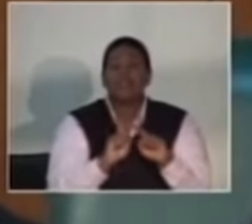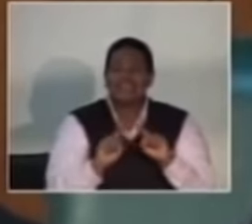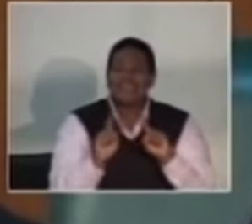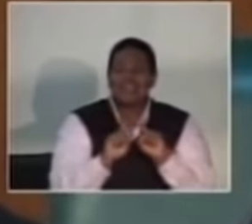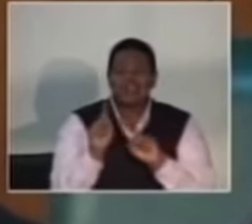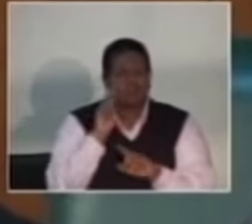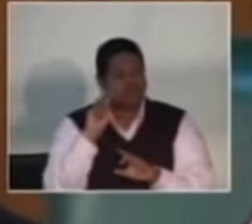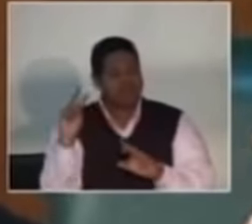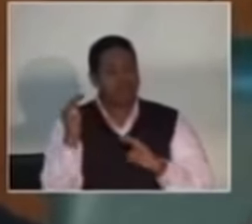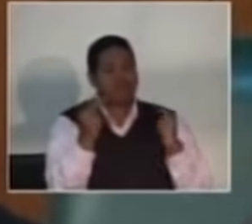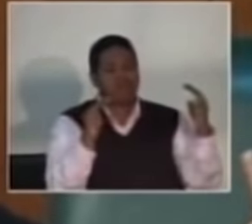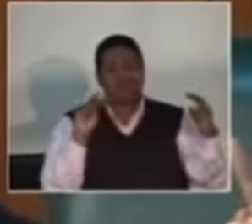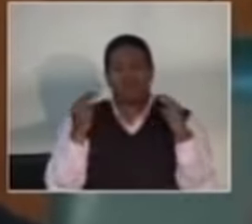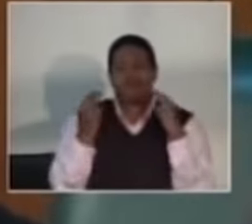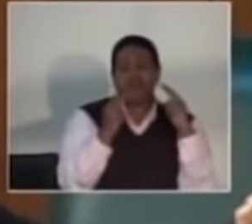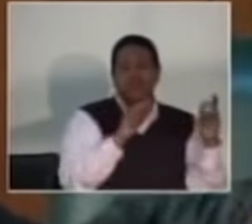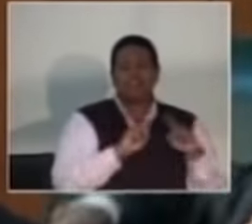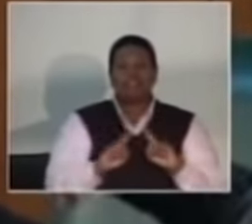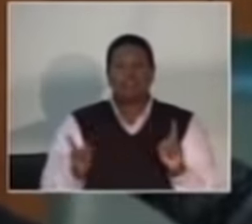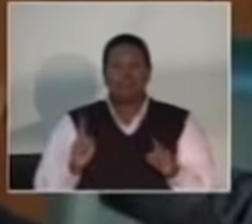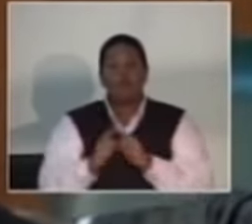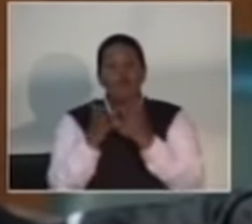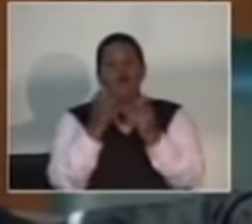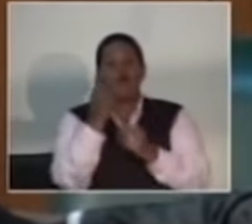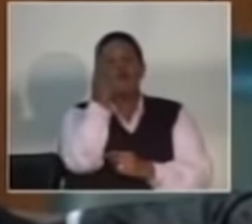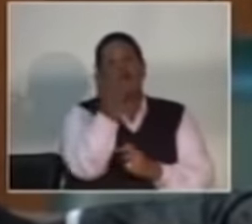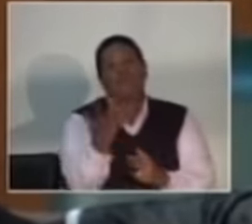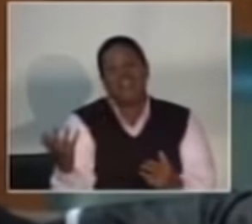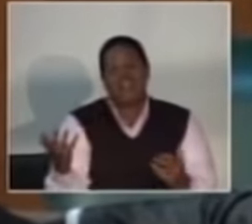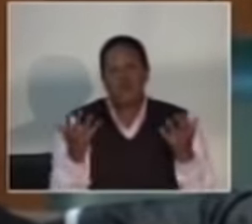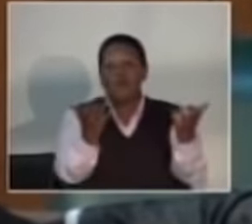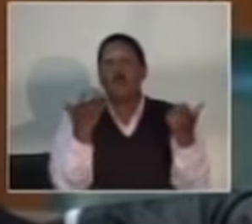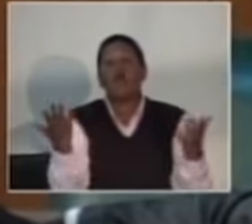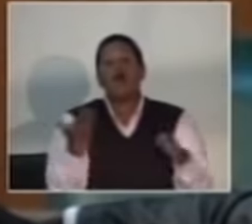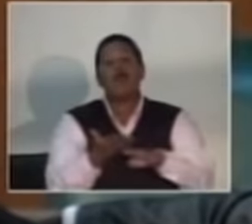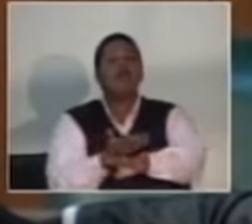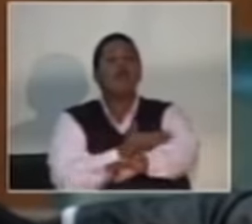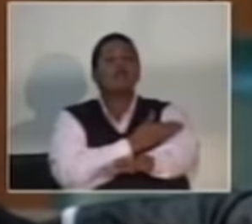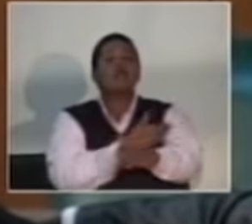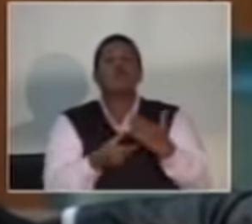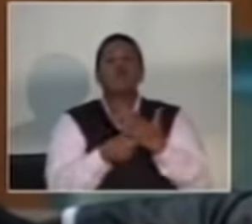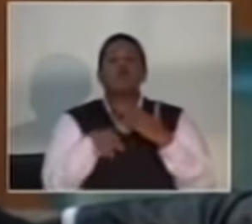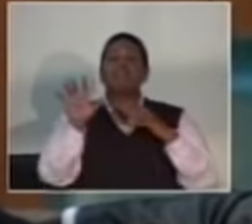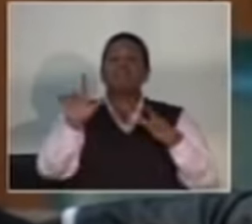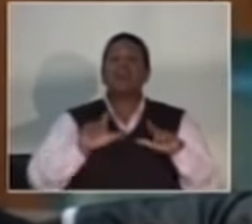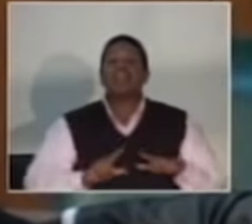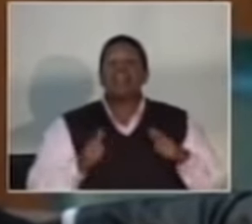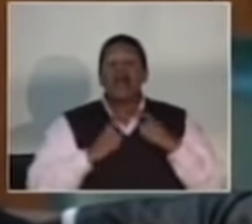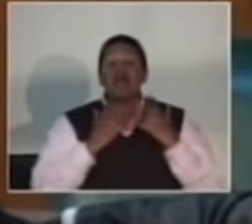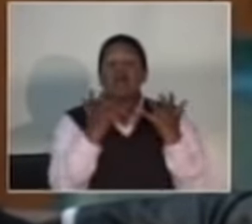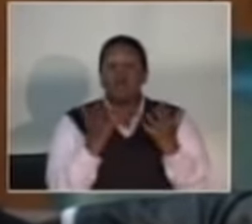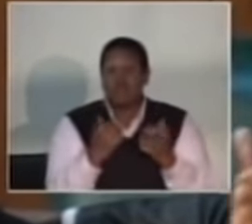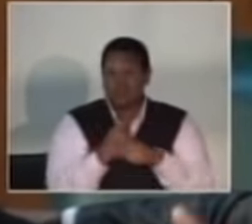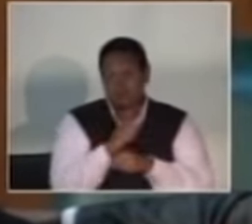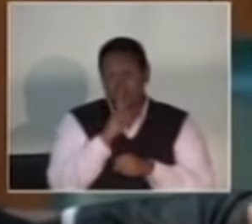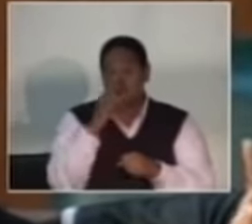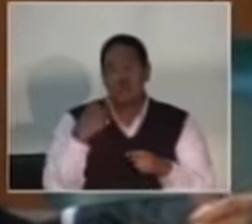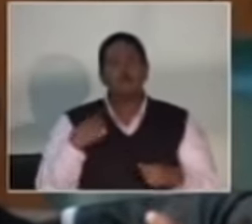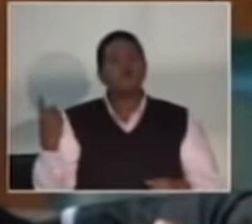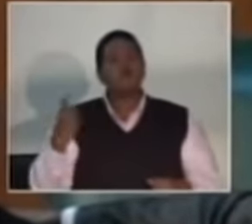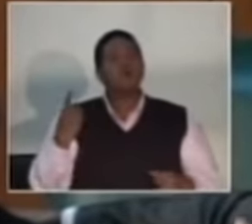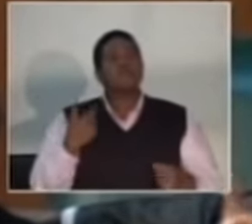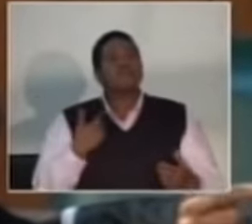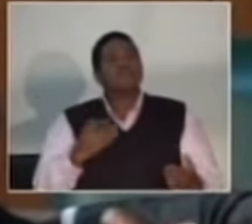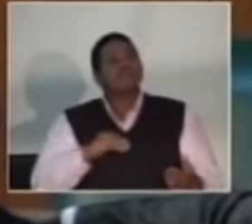eyes, but they all want one single thing. They want to improve the quality of their lives and make sure that they have something to live up